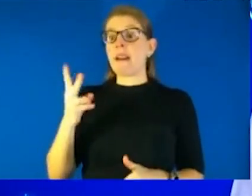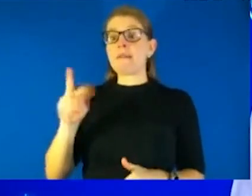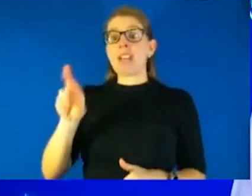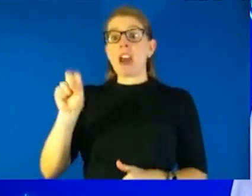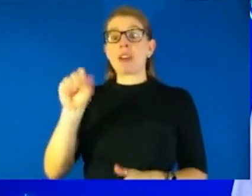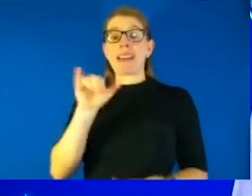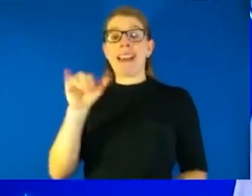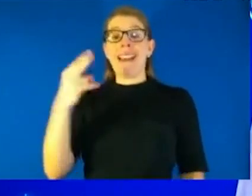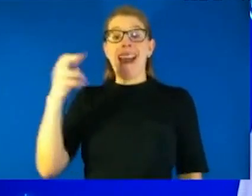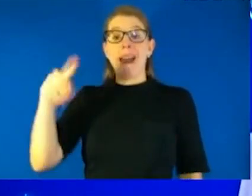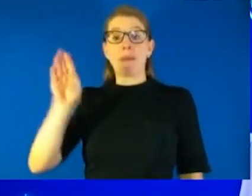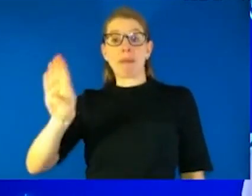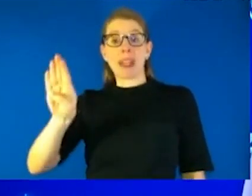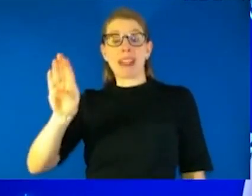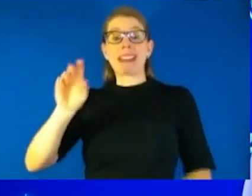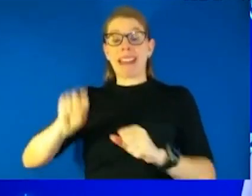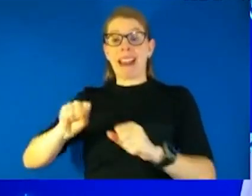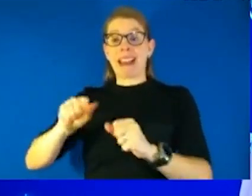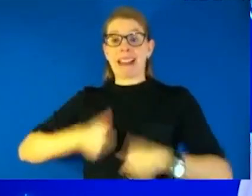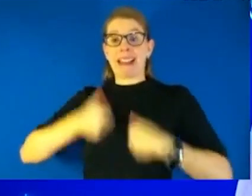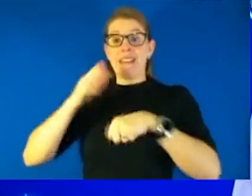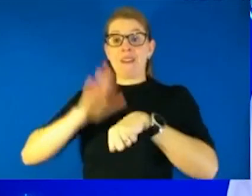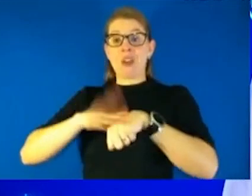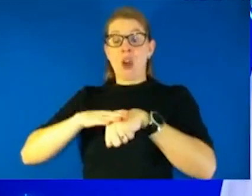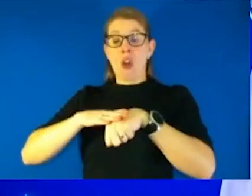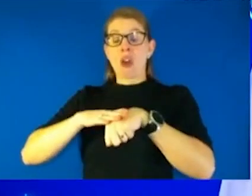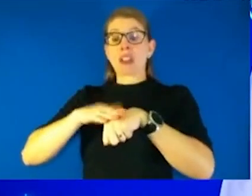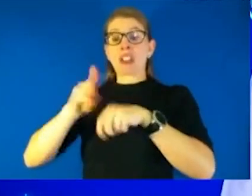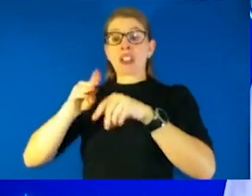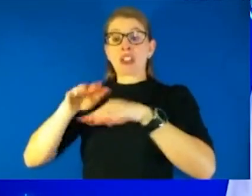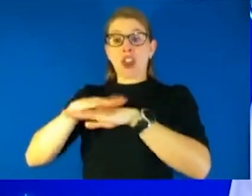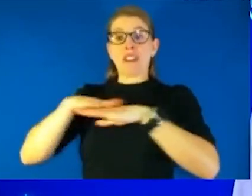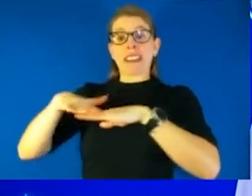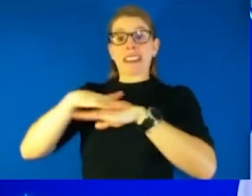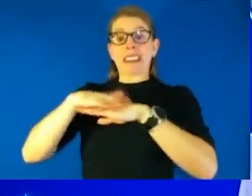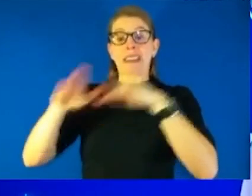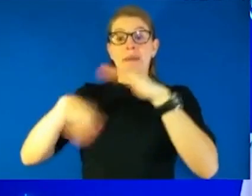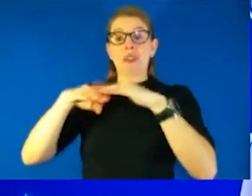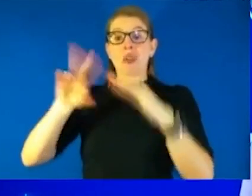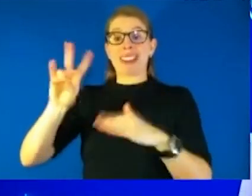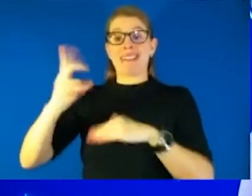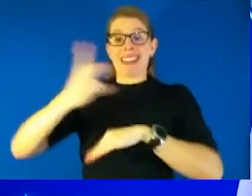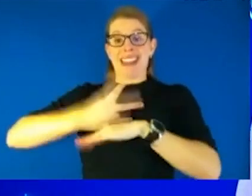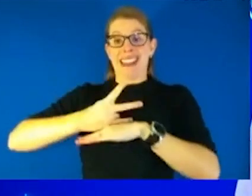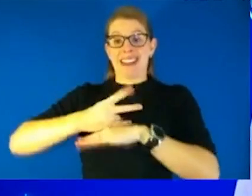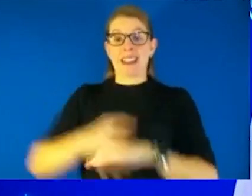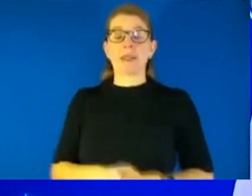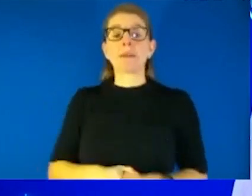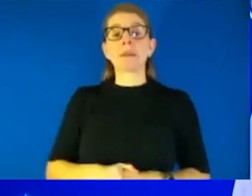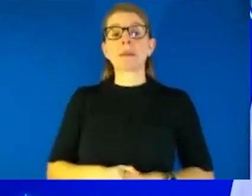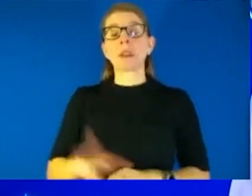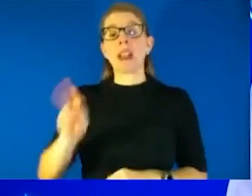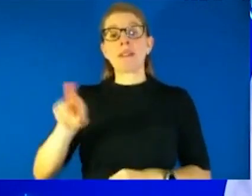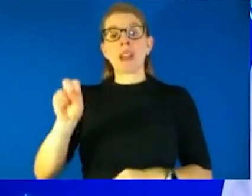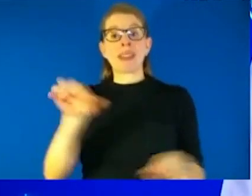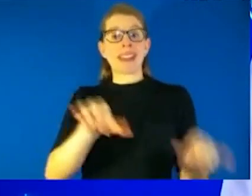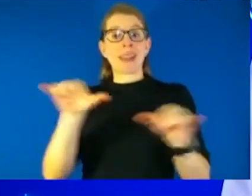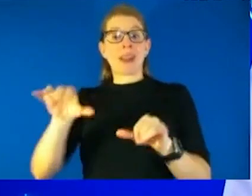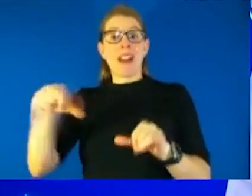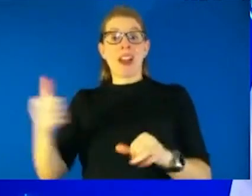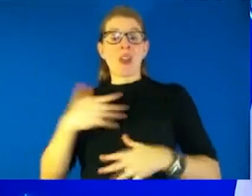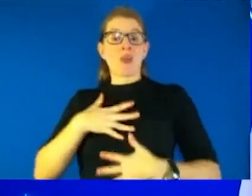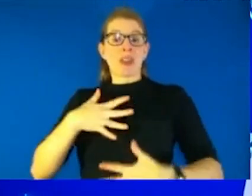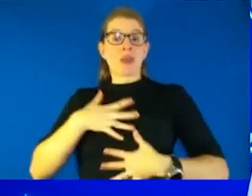can sometimes live on surfaces for up to 7 days or so. This virus, I think, as with other respiratory viruses, a lot